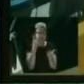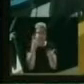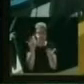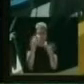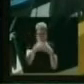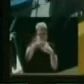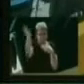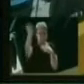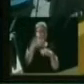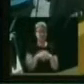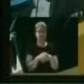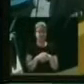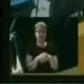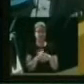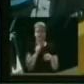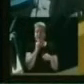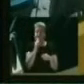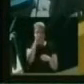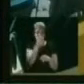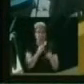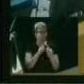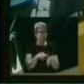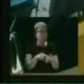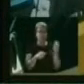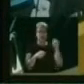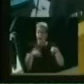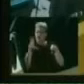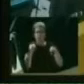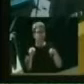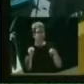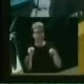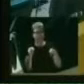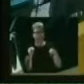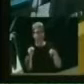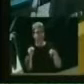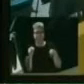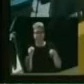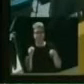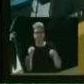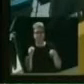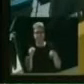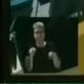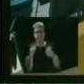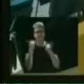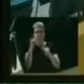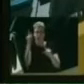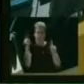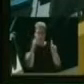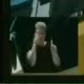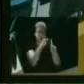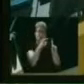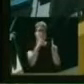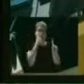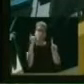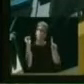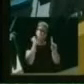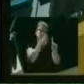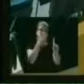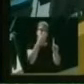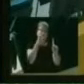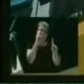it goes from there. There's not a clear-cut answer, yes or no. It's still back to the people who are wanting to grant the